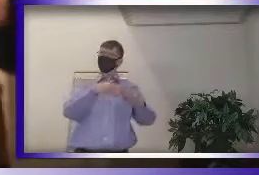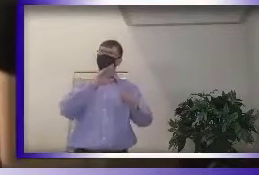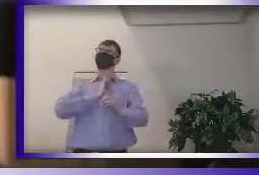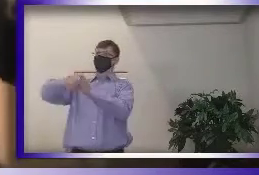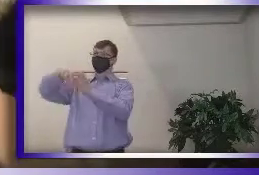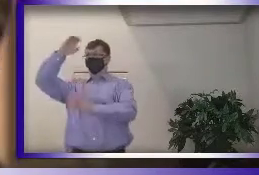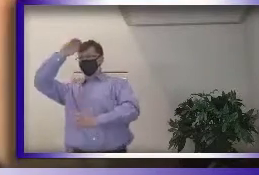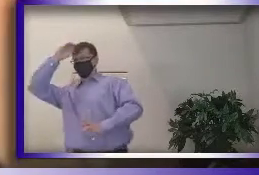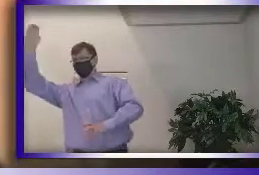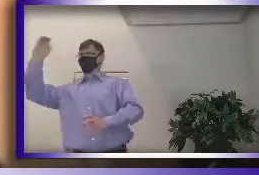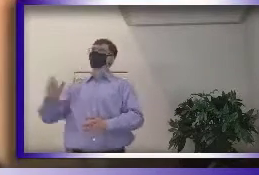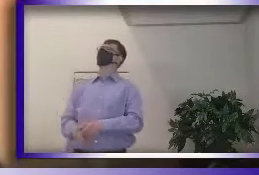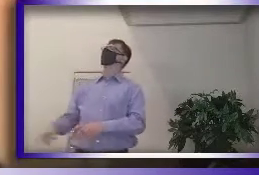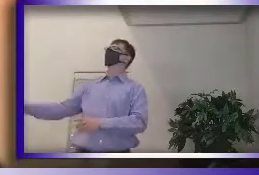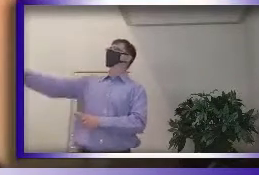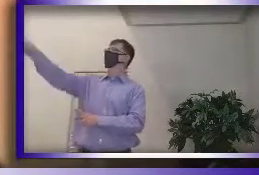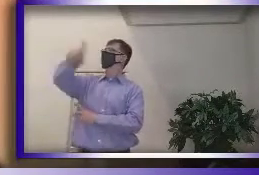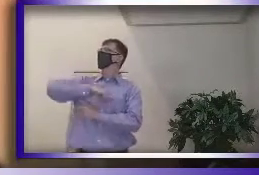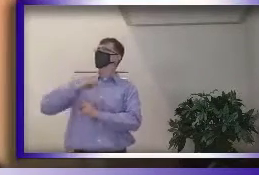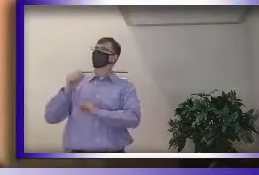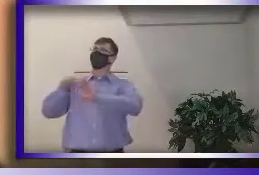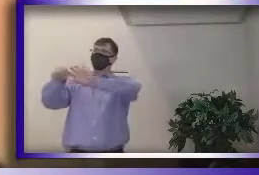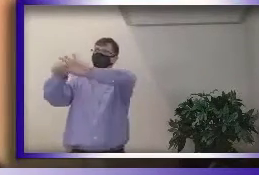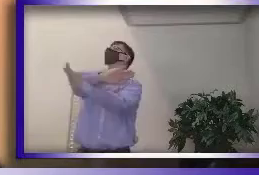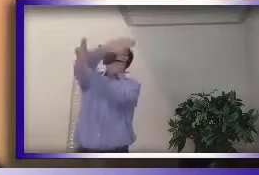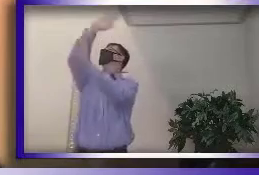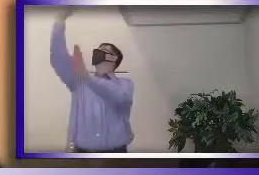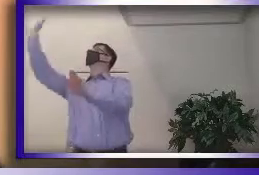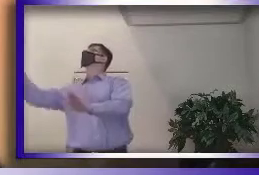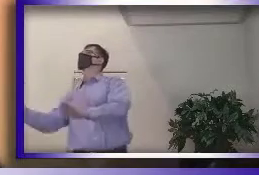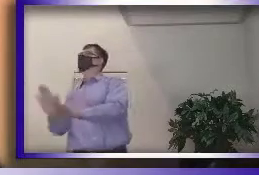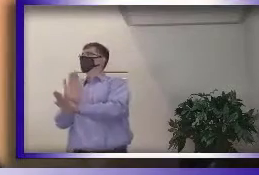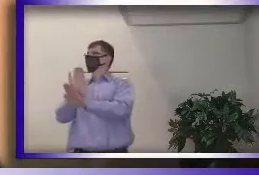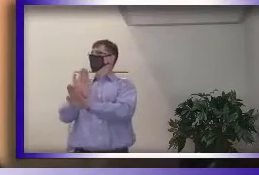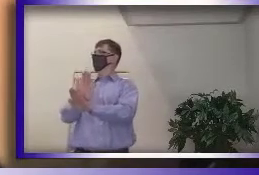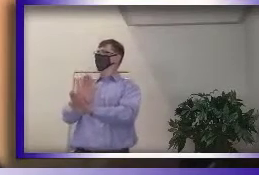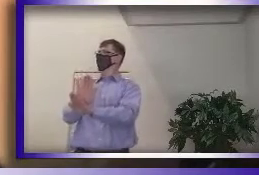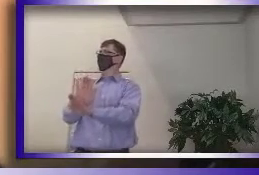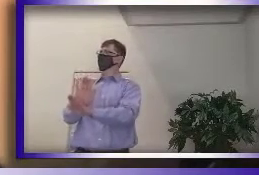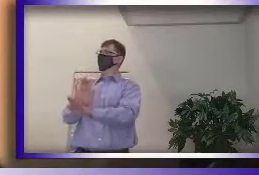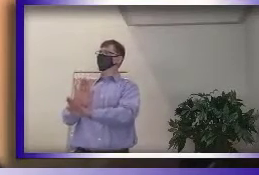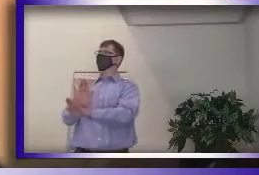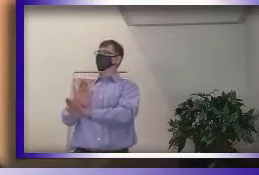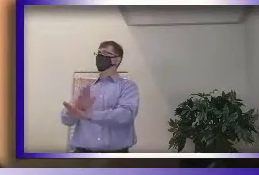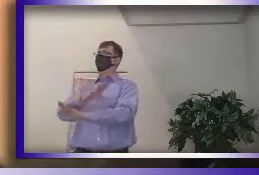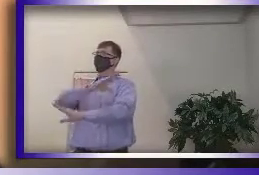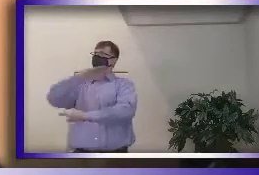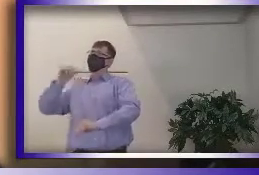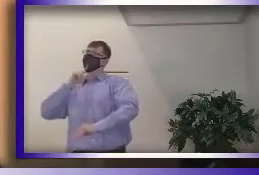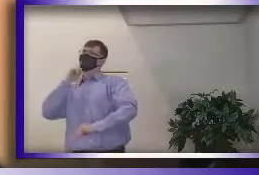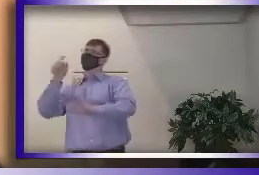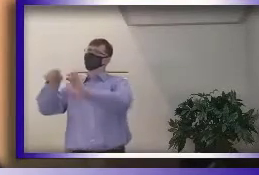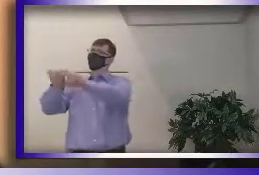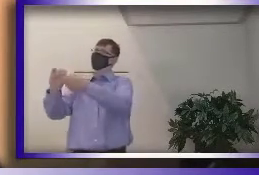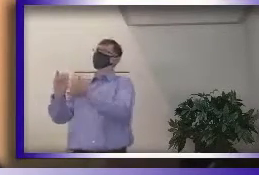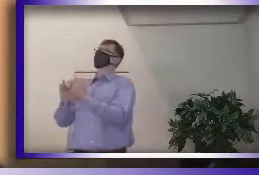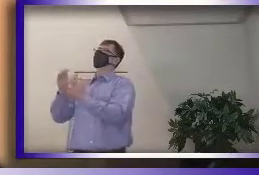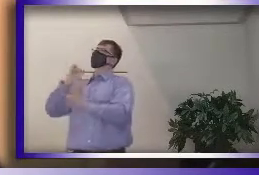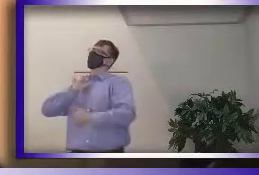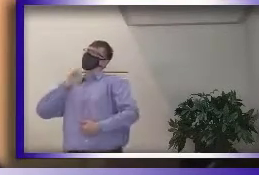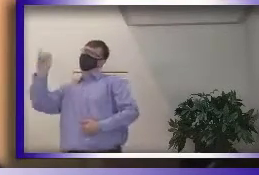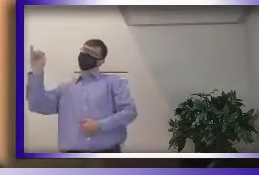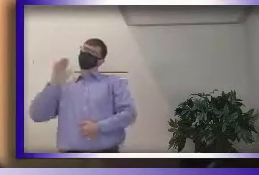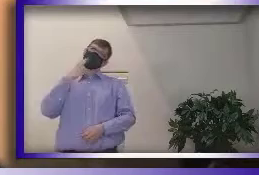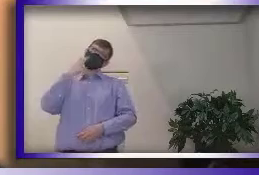And so I was going to name myself after one of my sheroes, who is Anne Agby. I